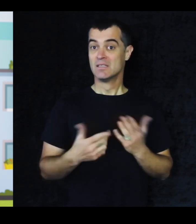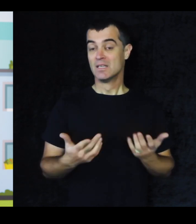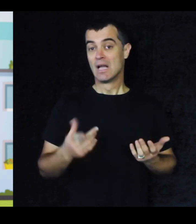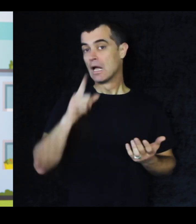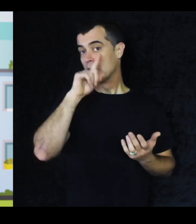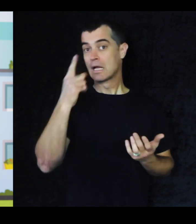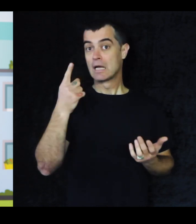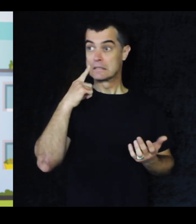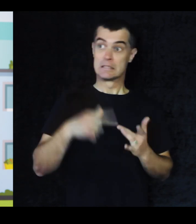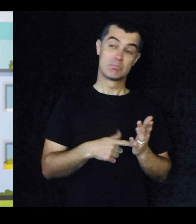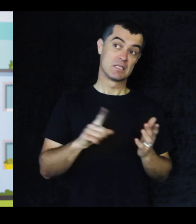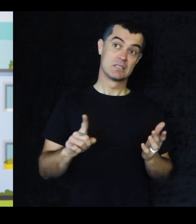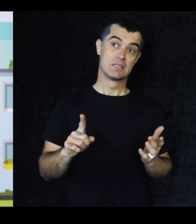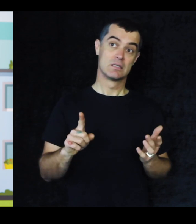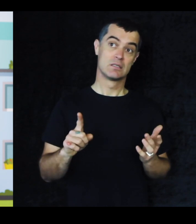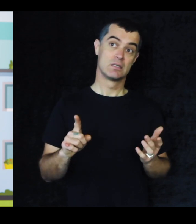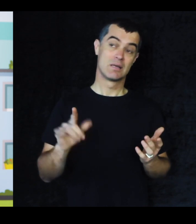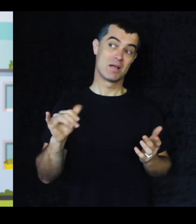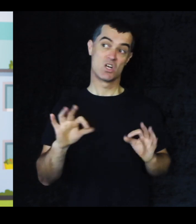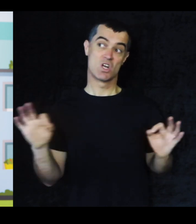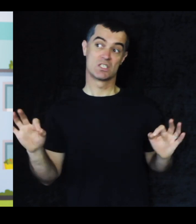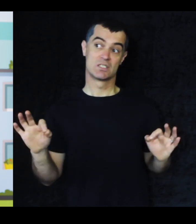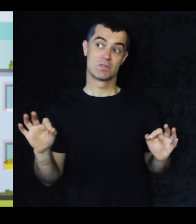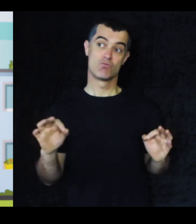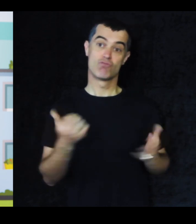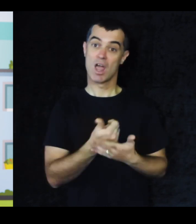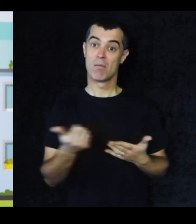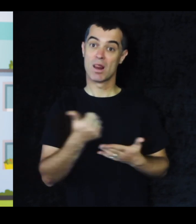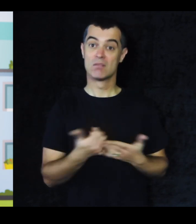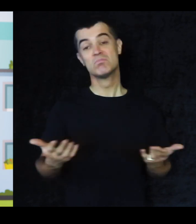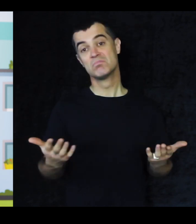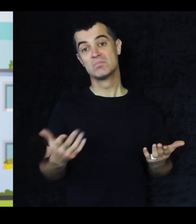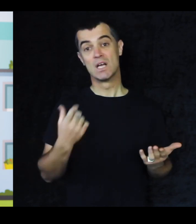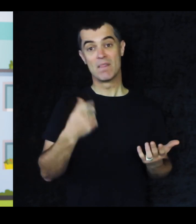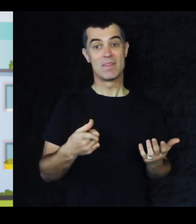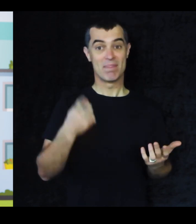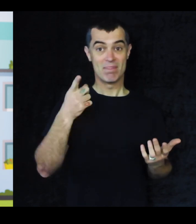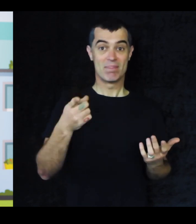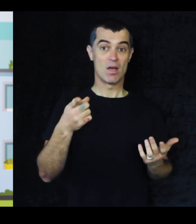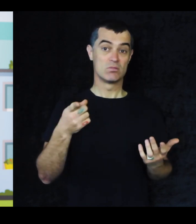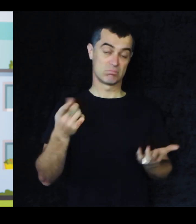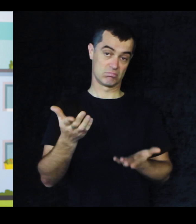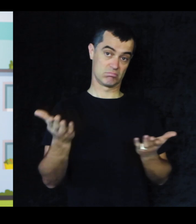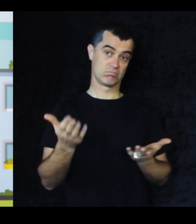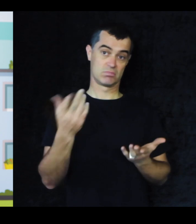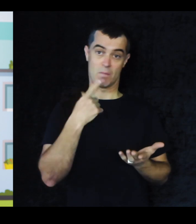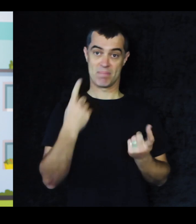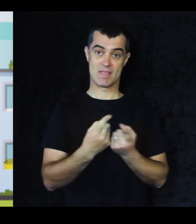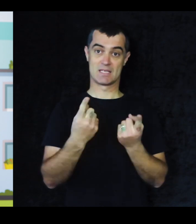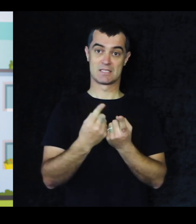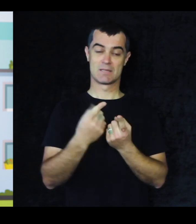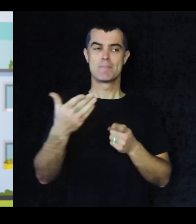he has a disability, you can't see it, but he may not be reliable, sort of thing. I think those